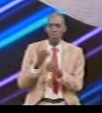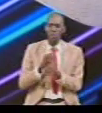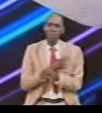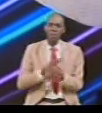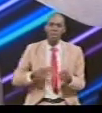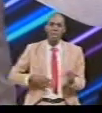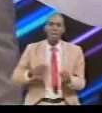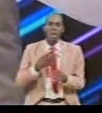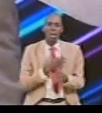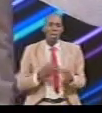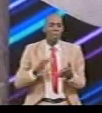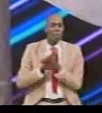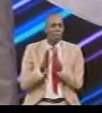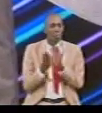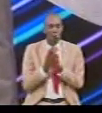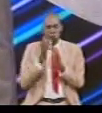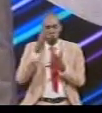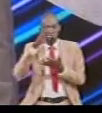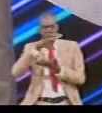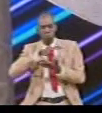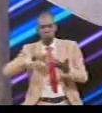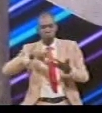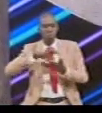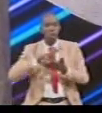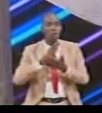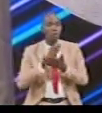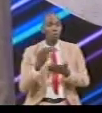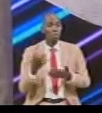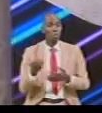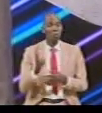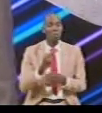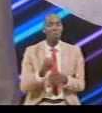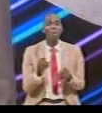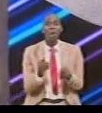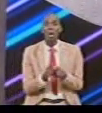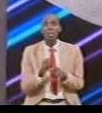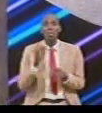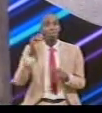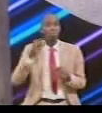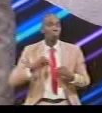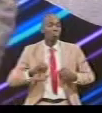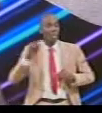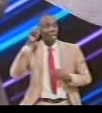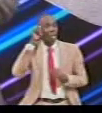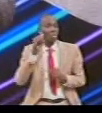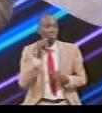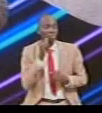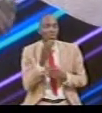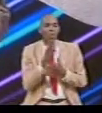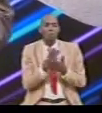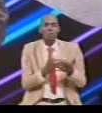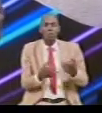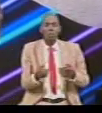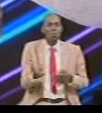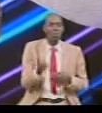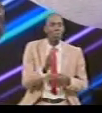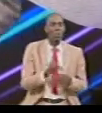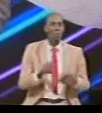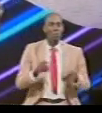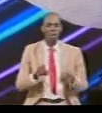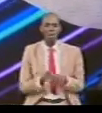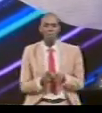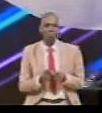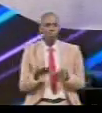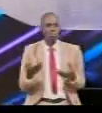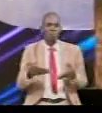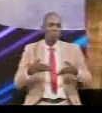some of them as adults, some of them as Gentiles, some of them as heathens that didn't know about